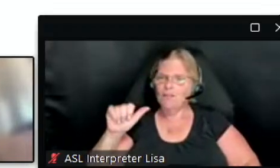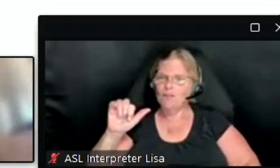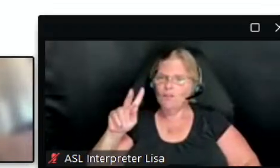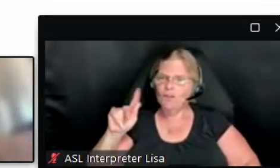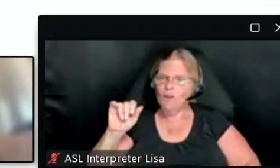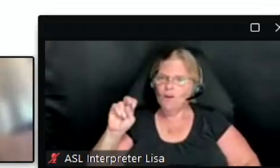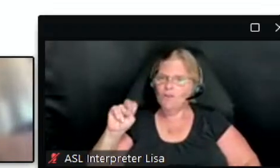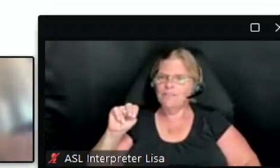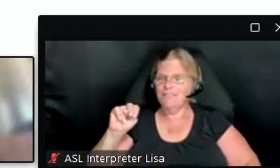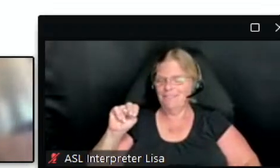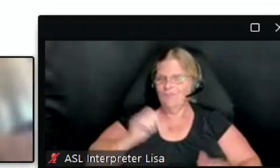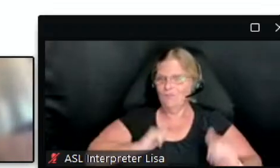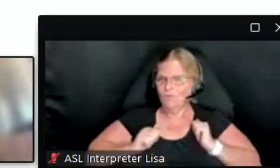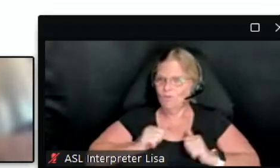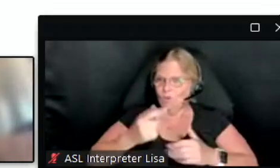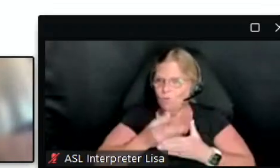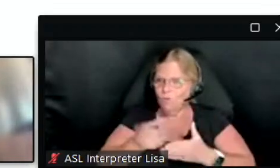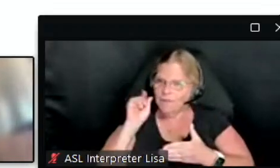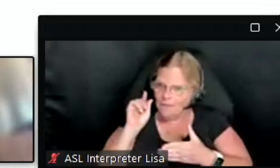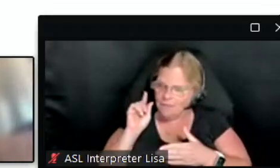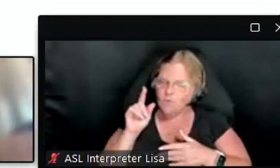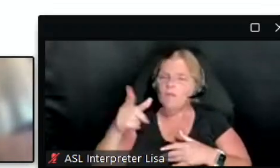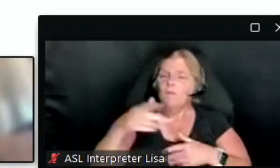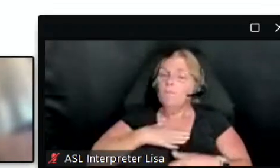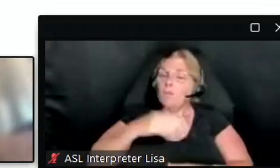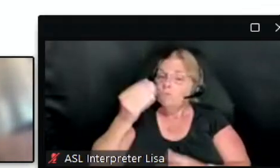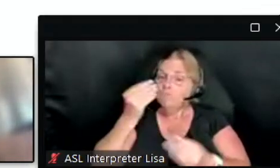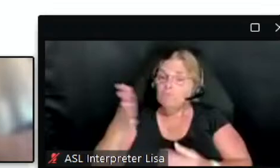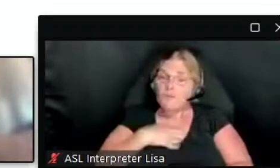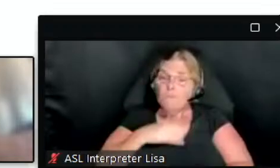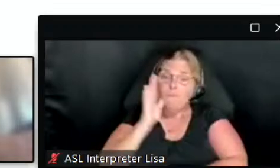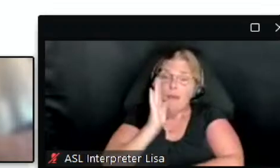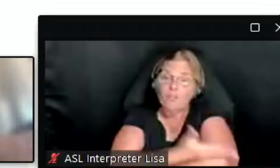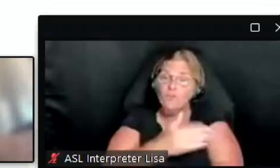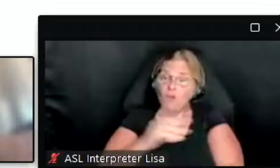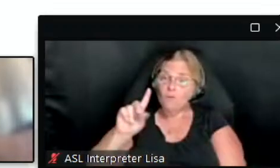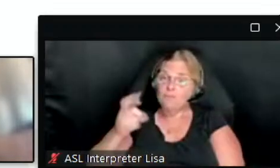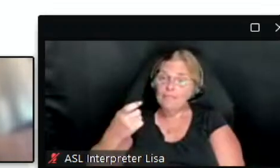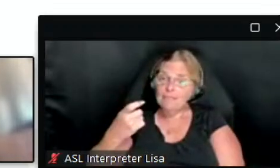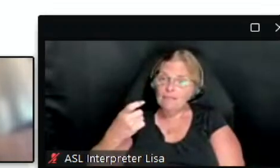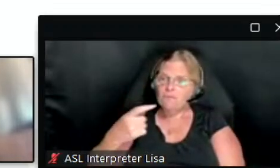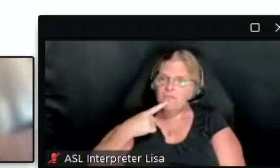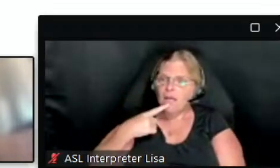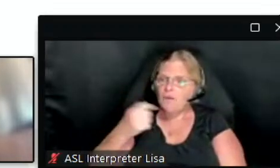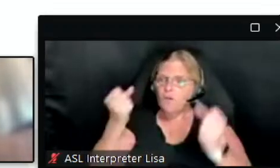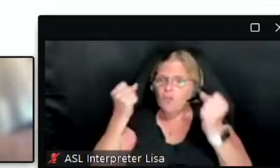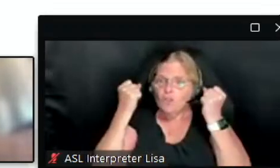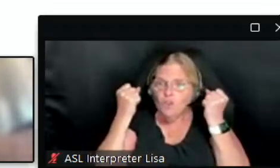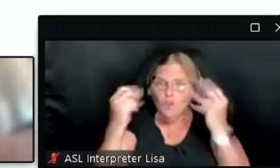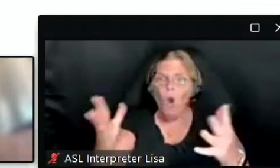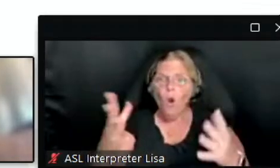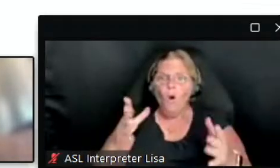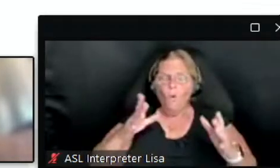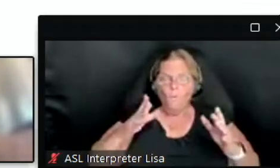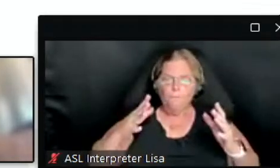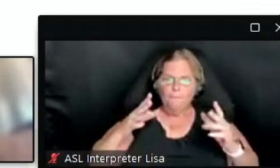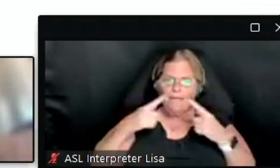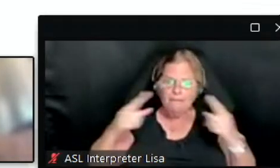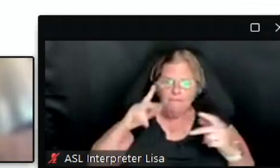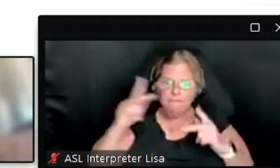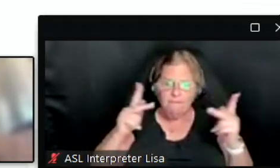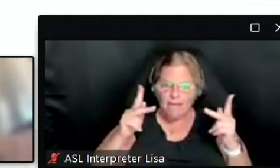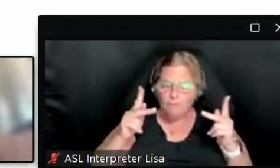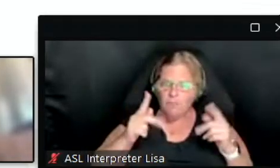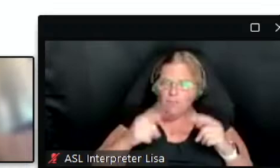dyslexic, off air, she told me that so many celebrities are neurodivergent, right? So I said, rebrand